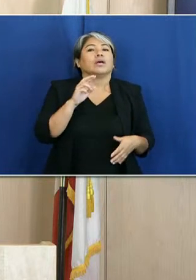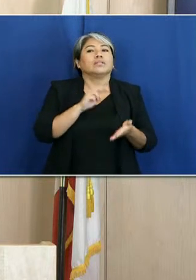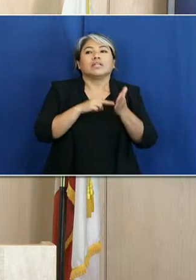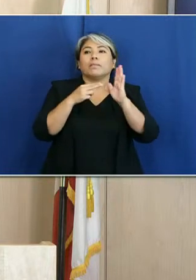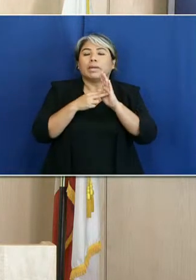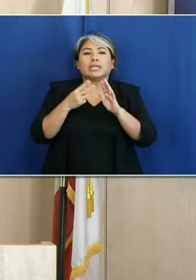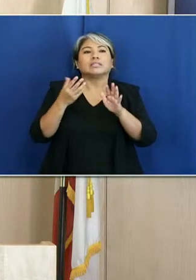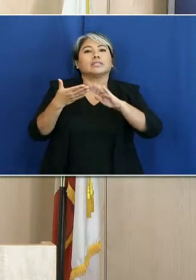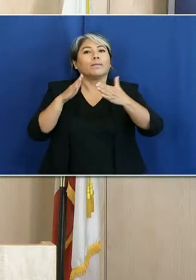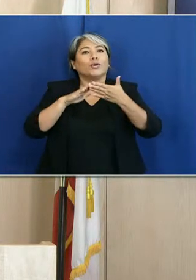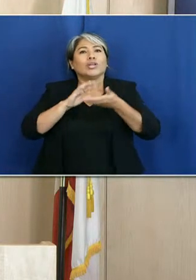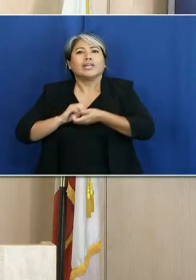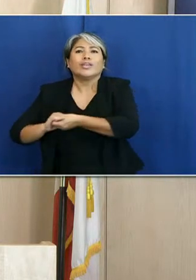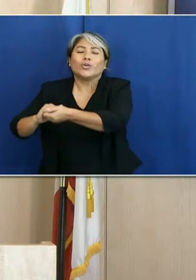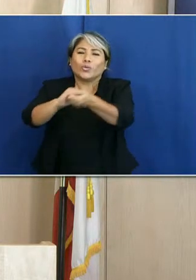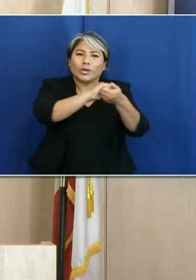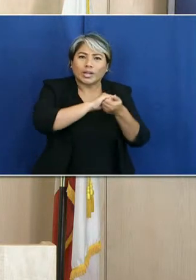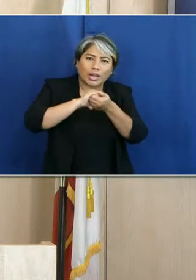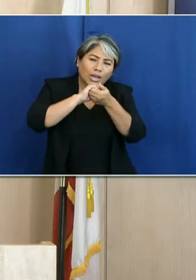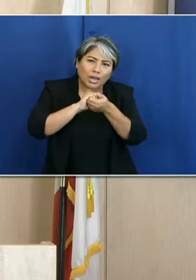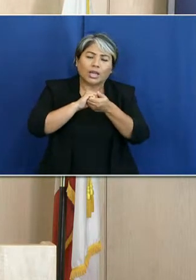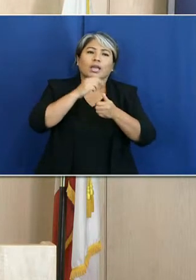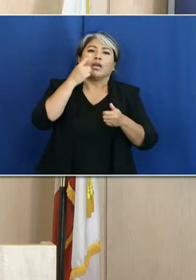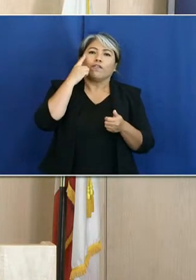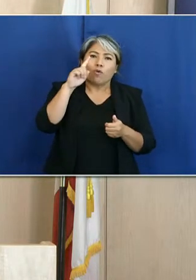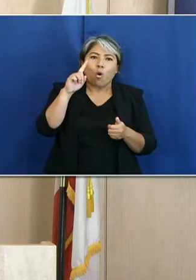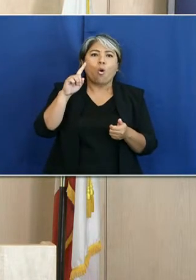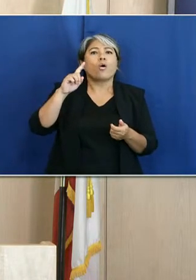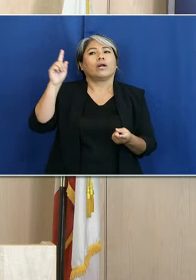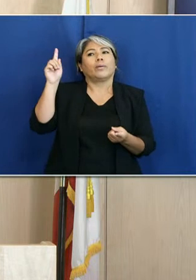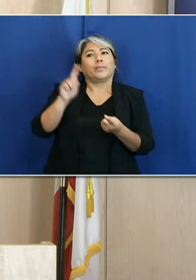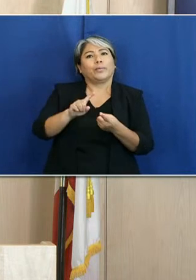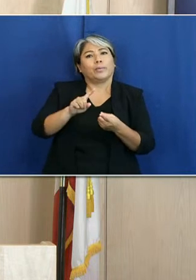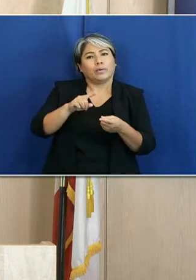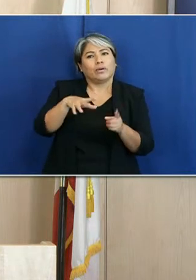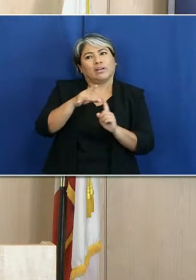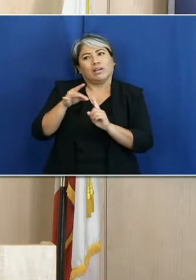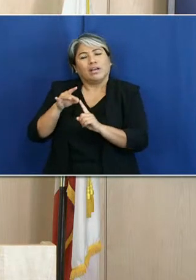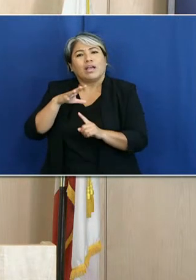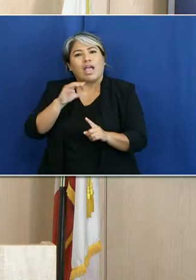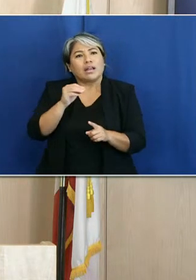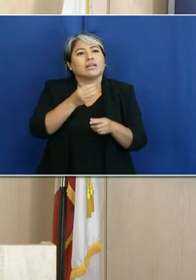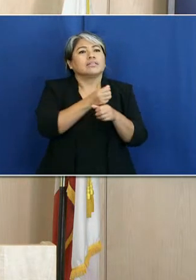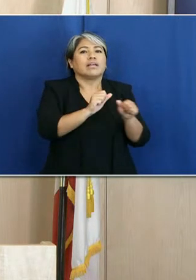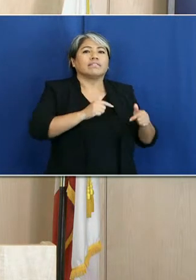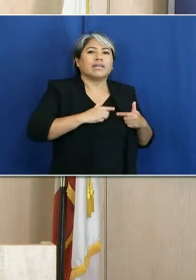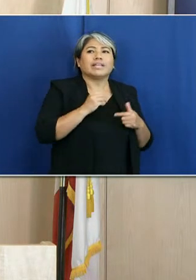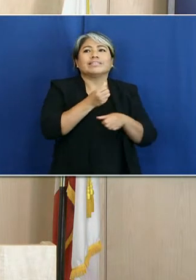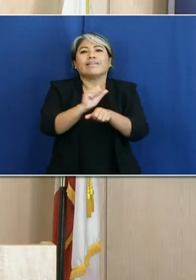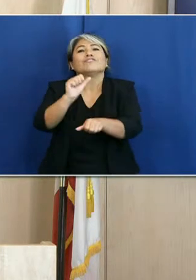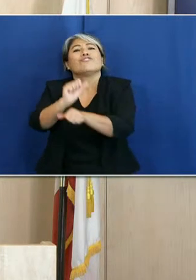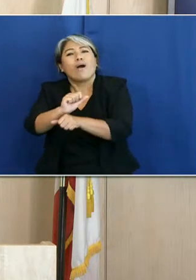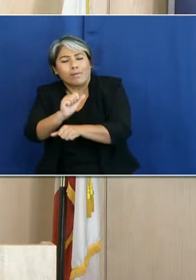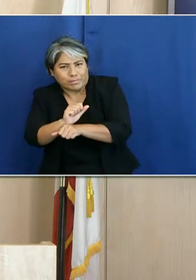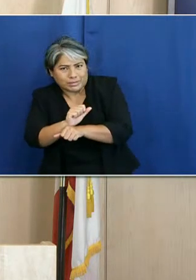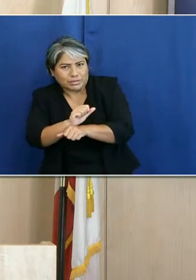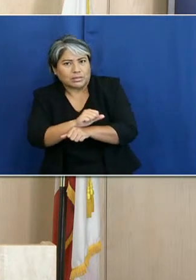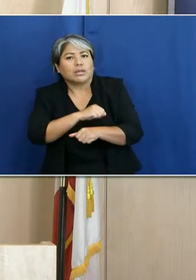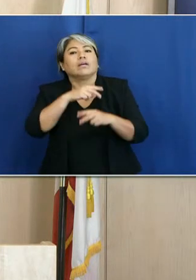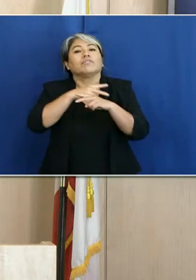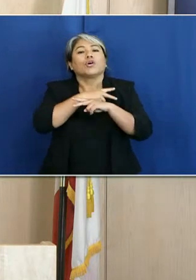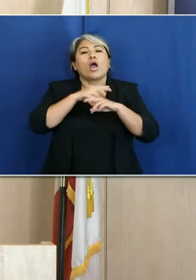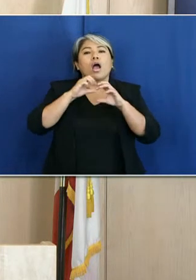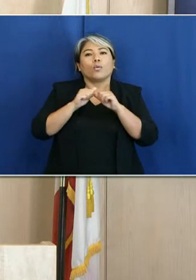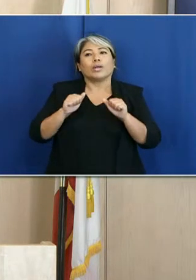community unity behind the effort to slow the spread, both to save lives and to save jobs, and figure out how we can move